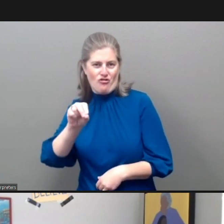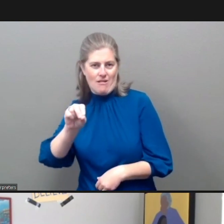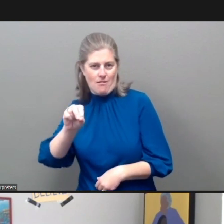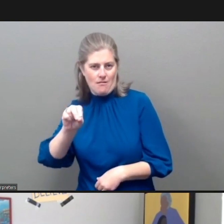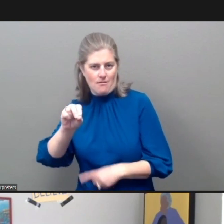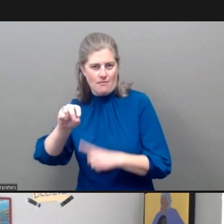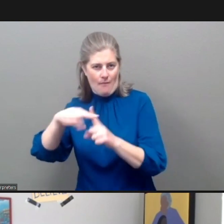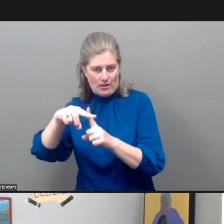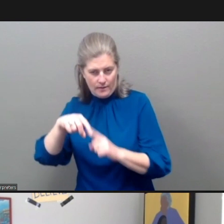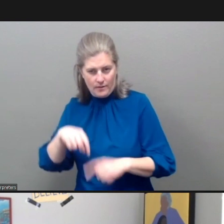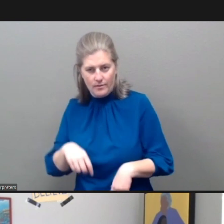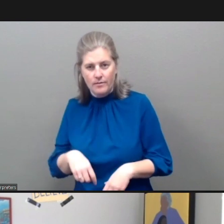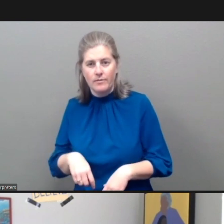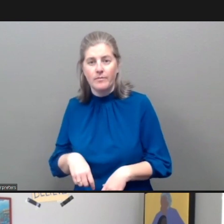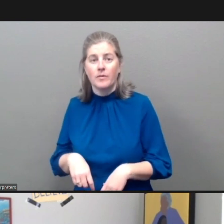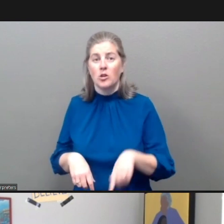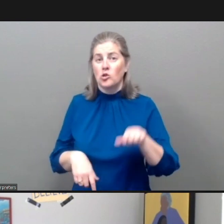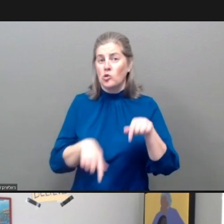got